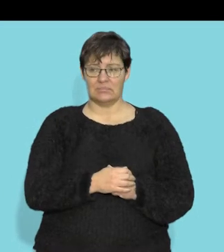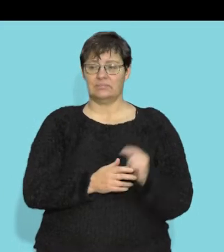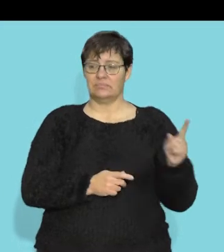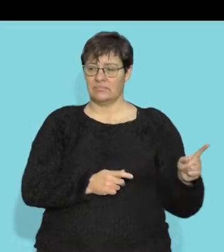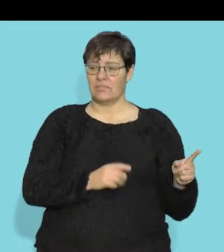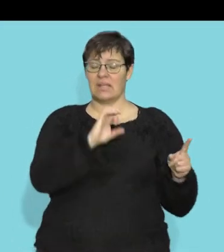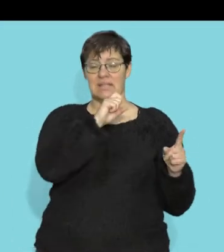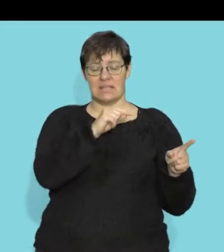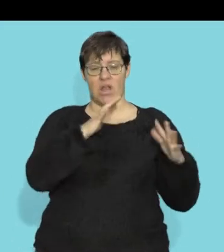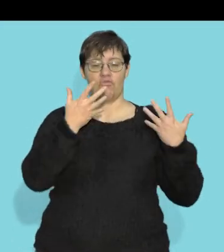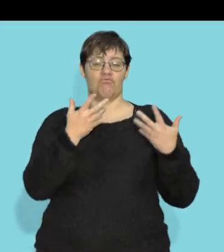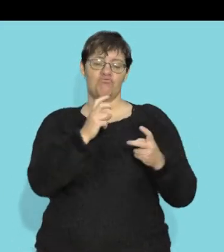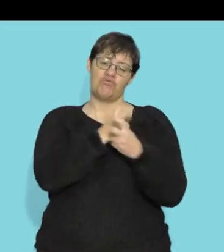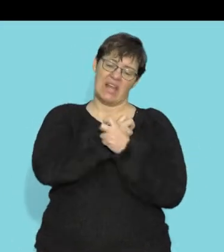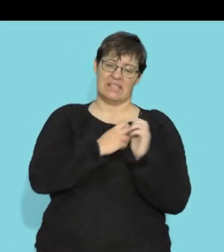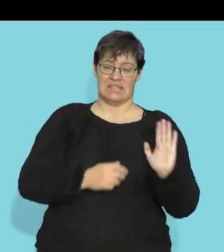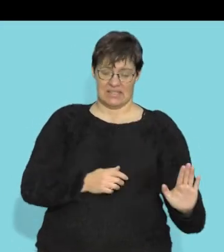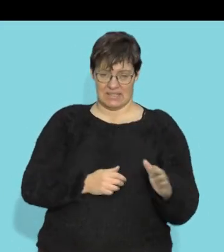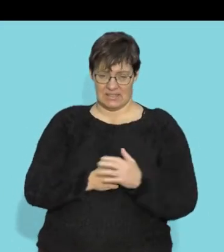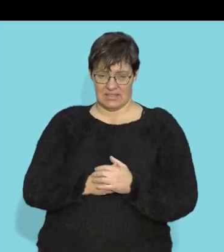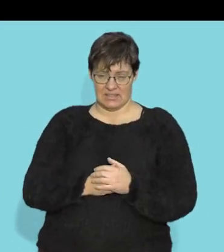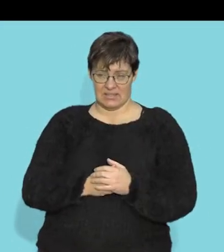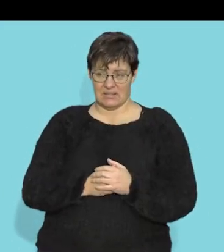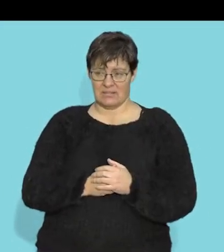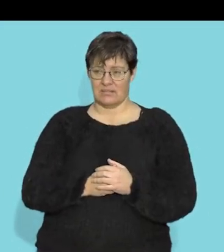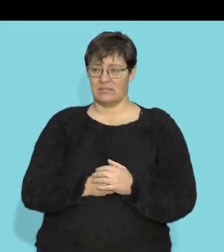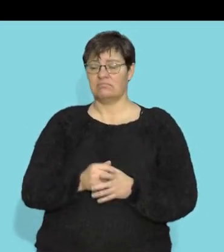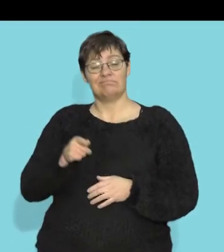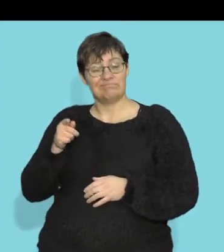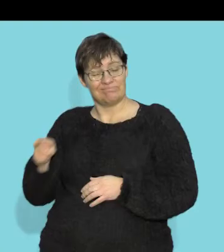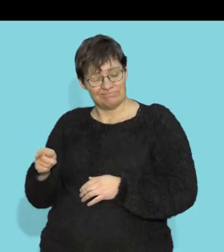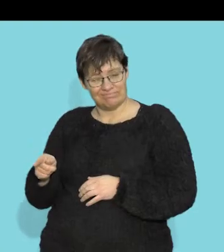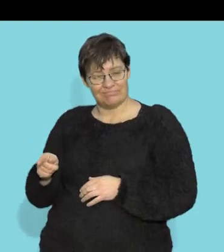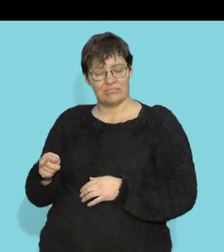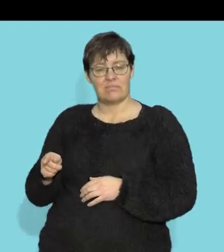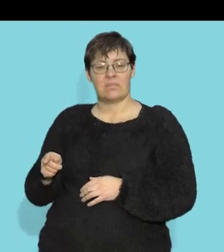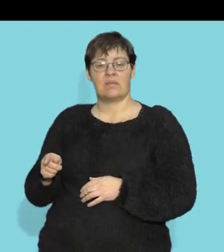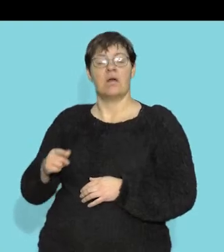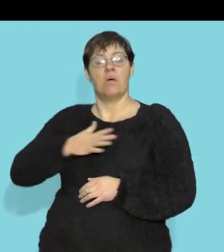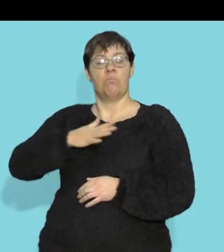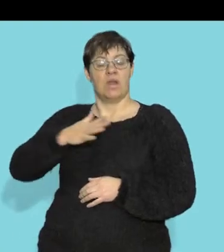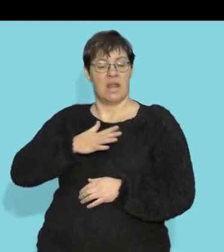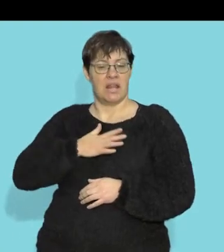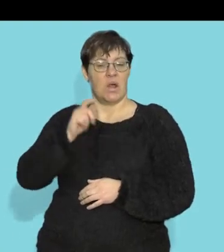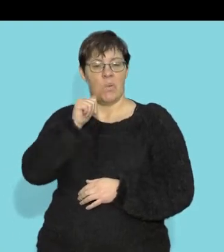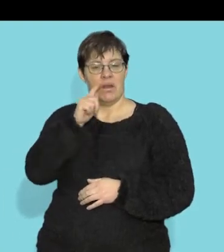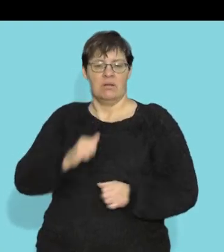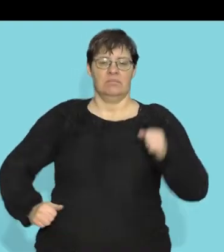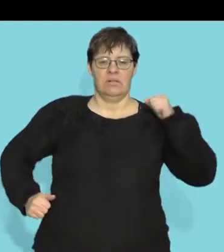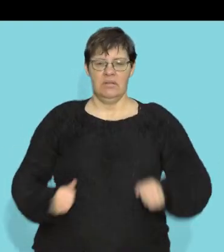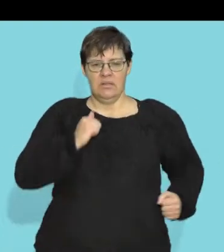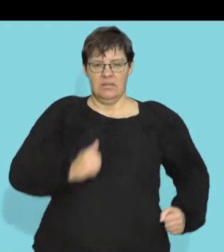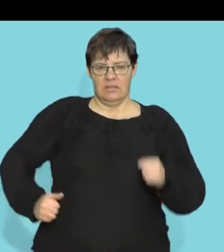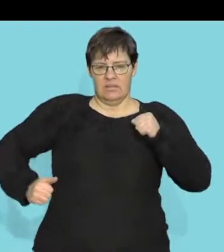is Stacey's breathing rate at rest. Can you see there? If we have a look over there, and this is what happens to her breathing